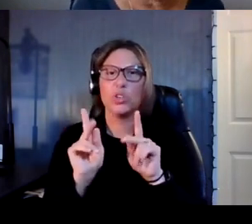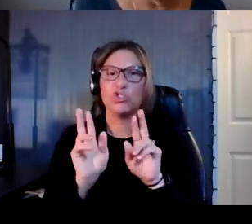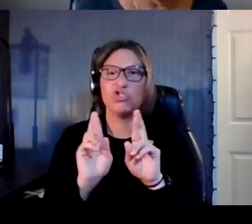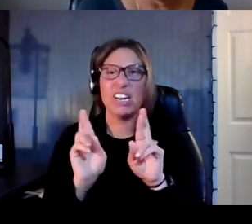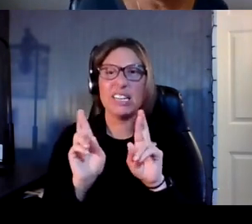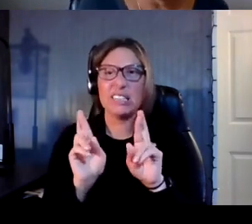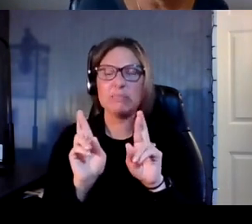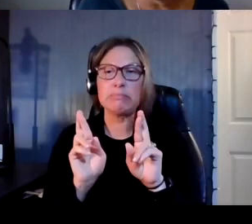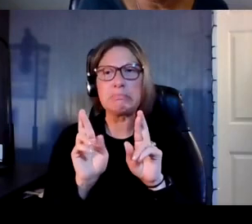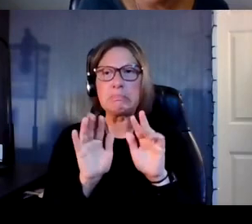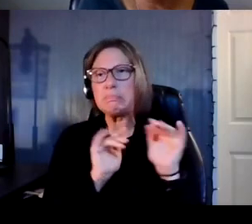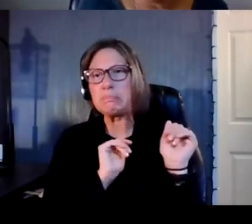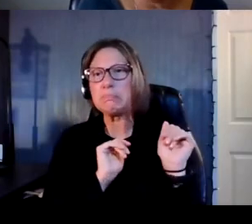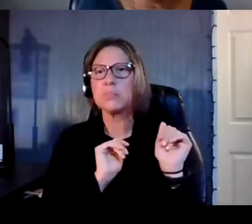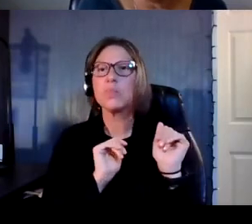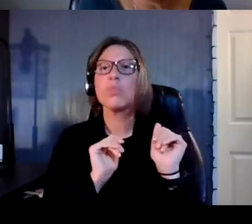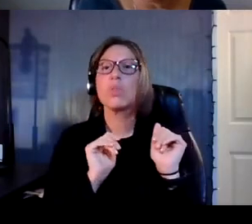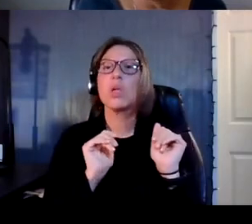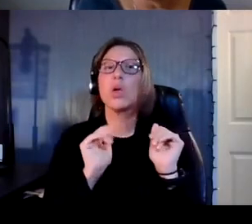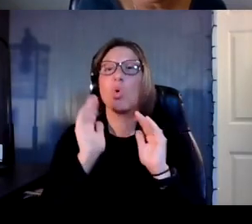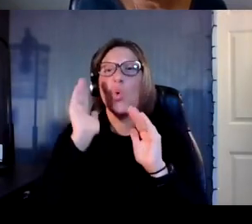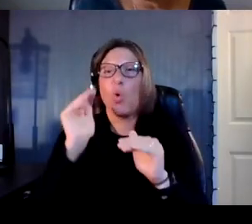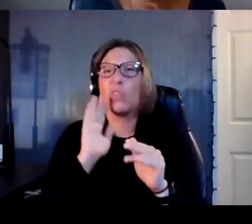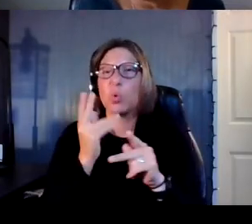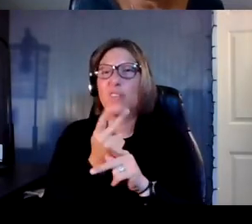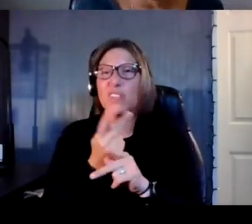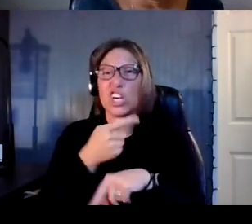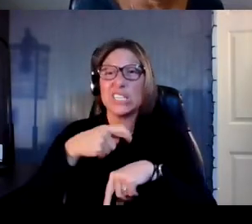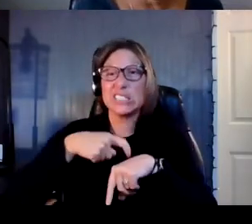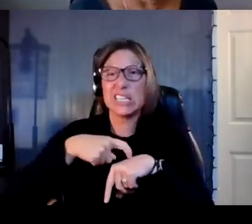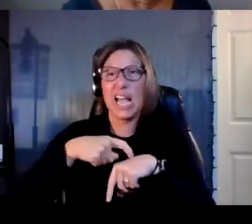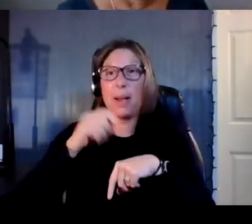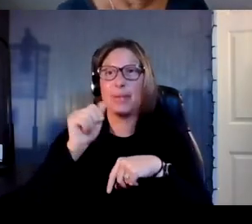move on to the next. Hopefully we'll figure out a time when we can do the rest of this.